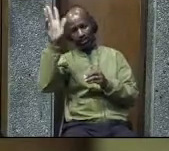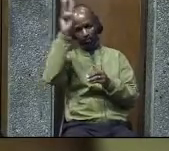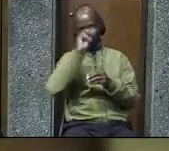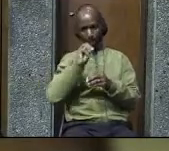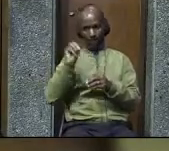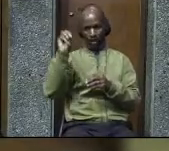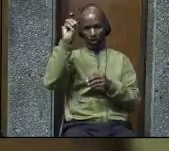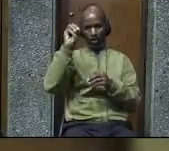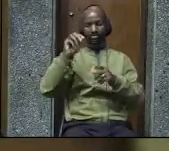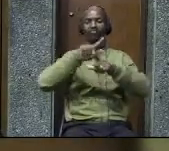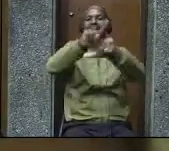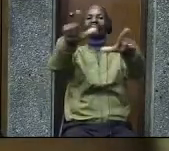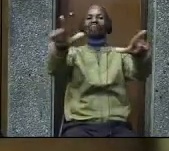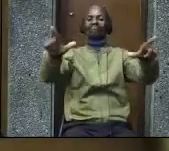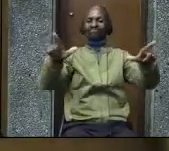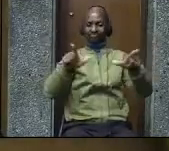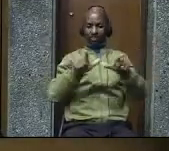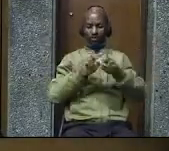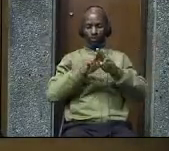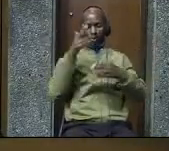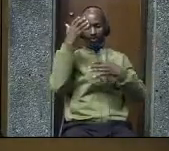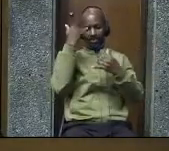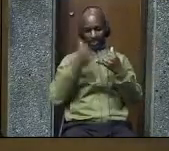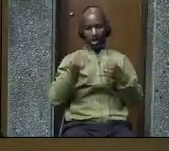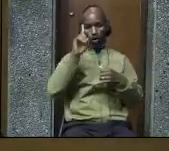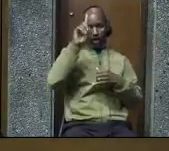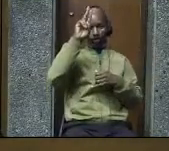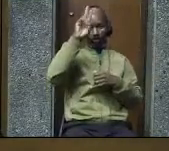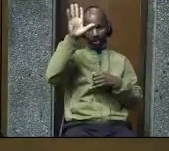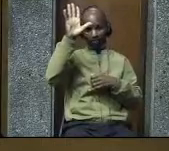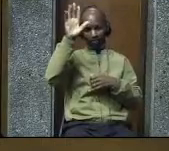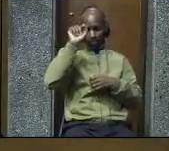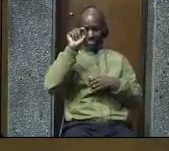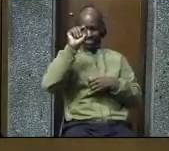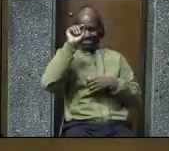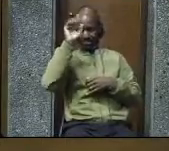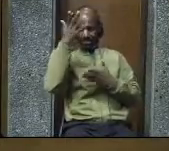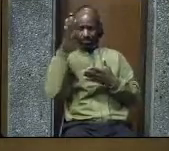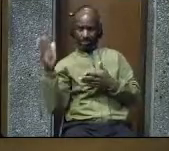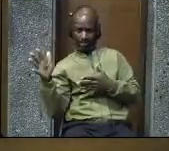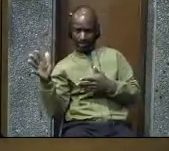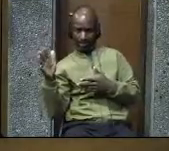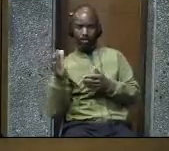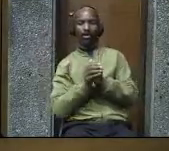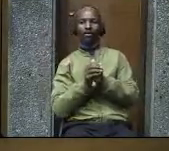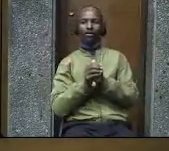125 million hectares, if I'm not mistaken, 125 point something hectares,